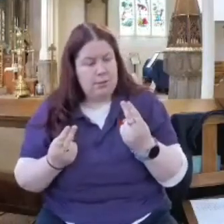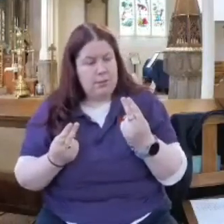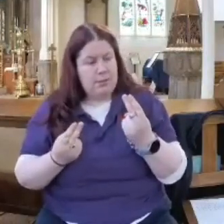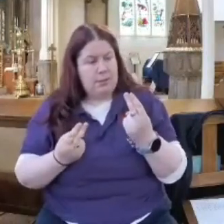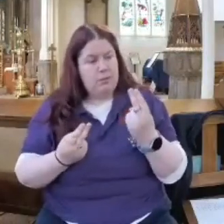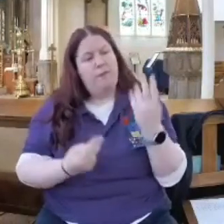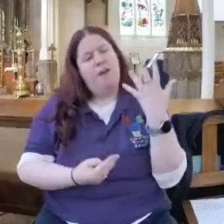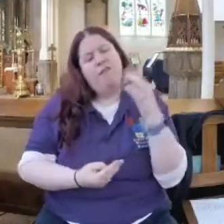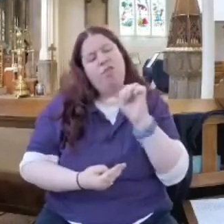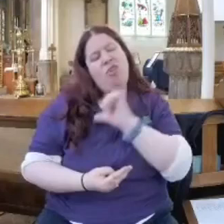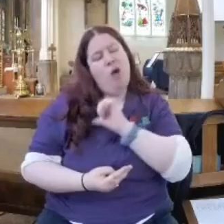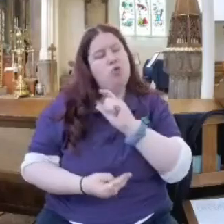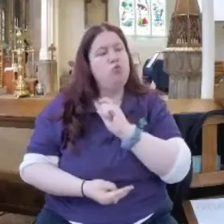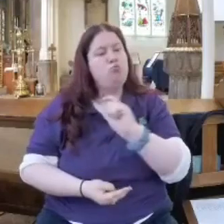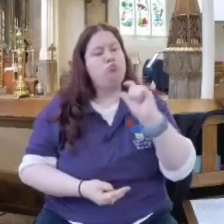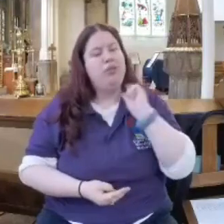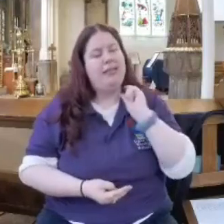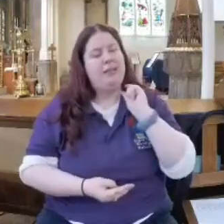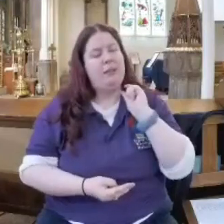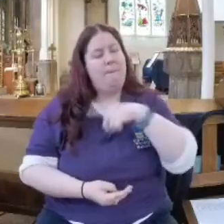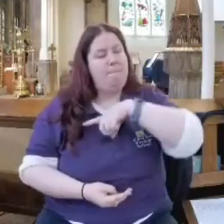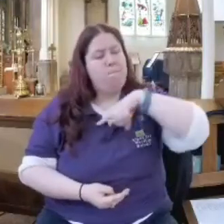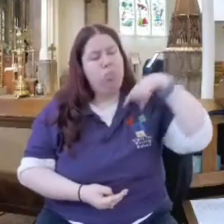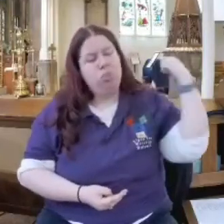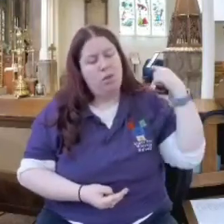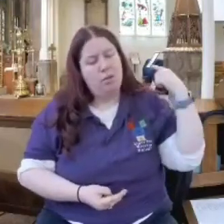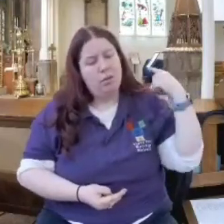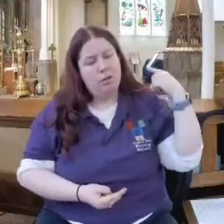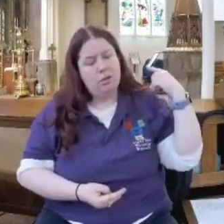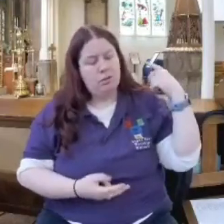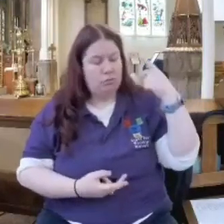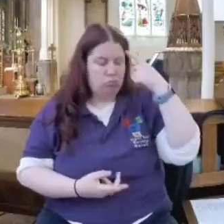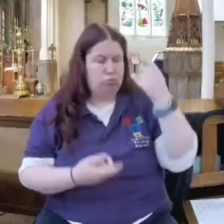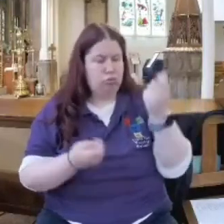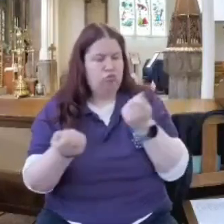5,000 priests. It was called the Reign of Terror.